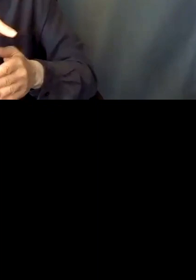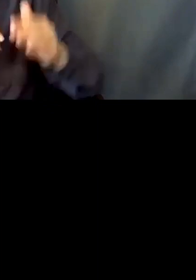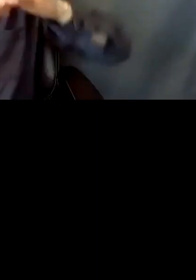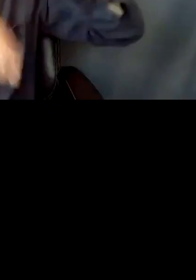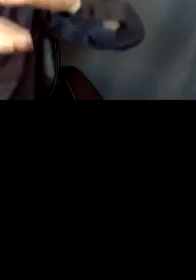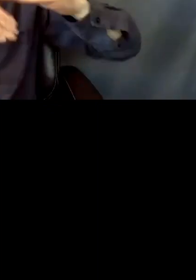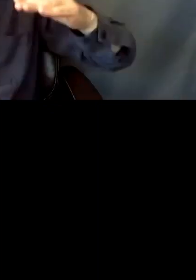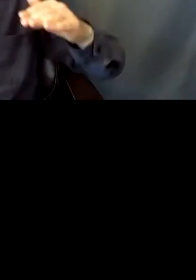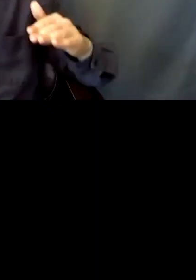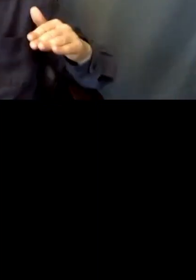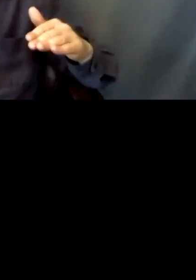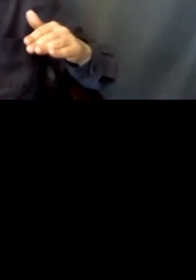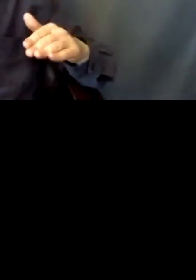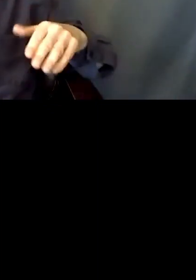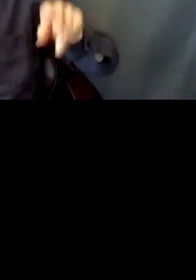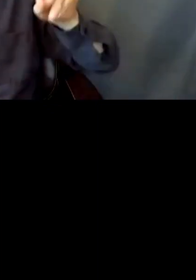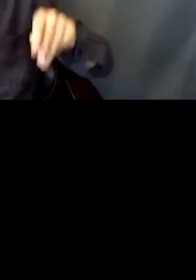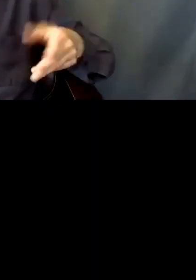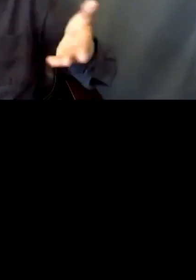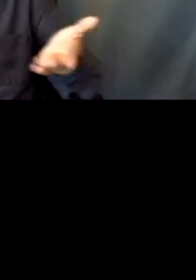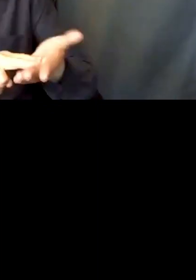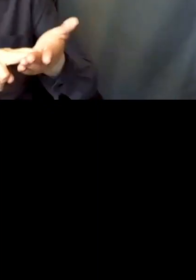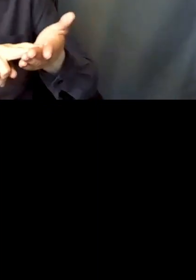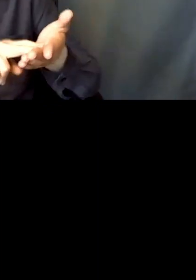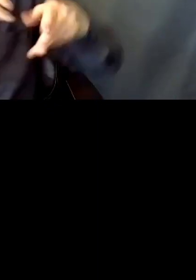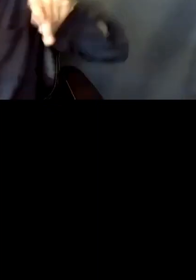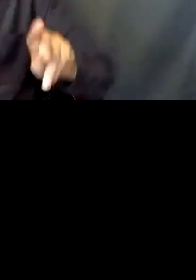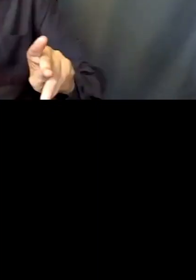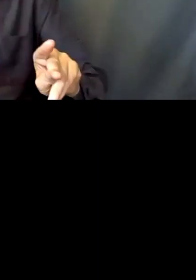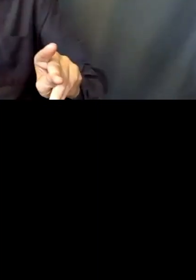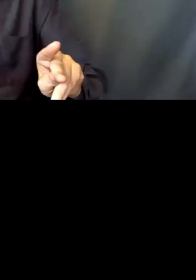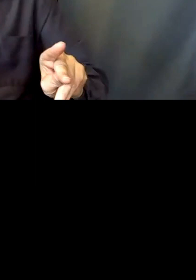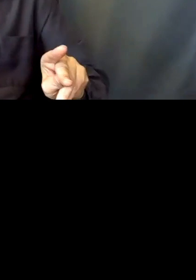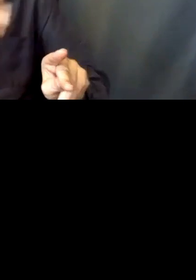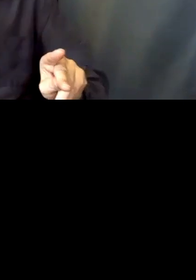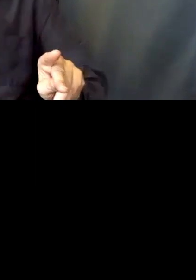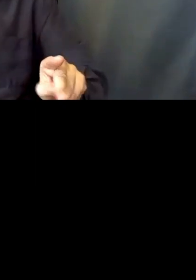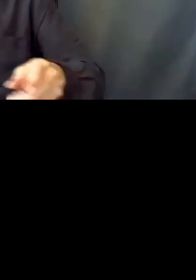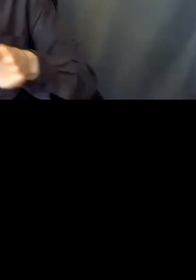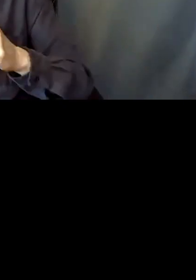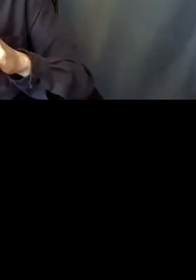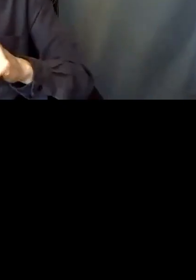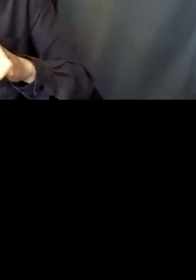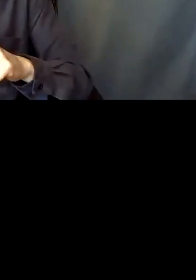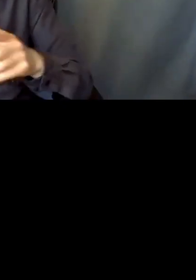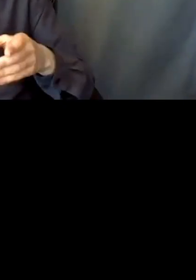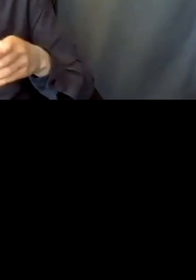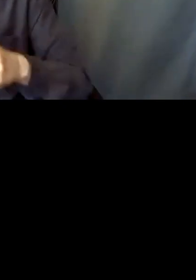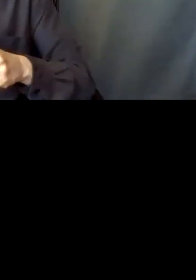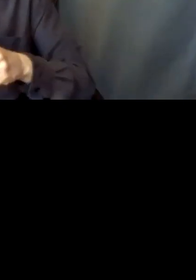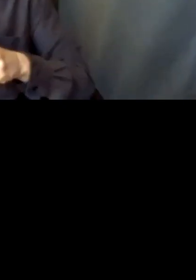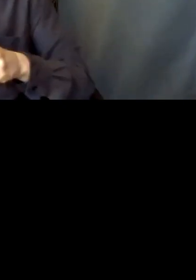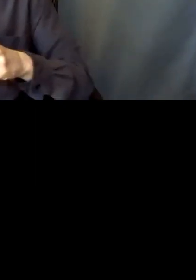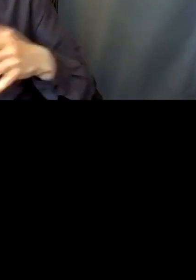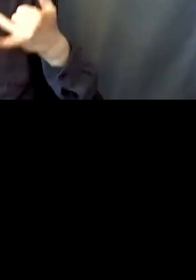And we were automatically involved as parents. But I have to say that even despite